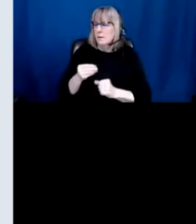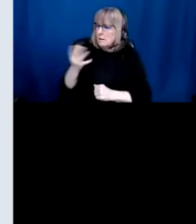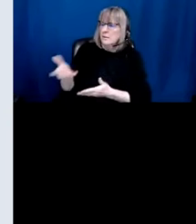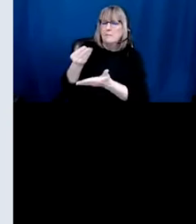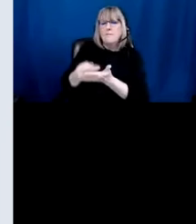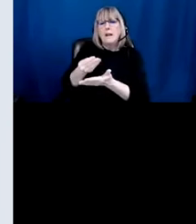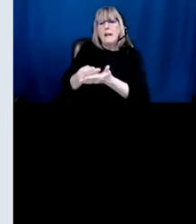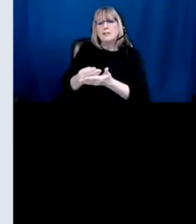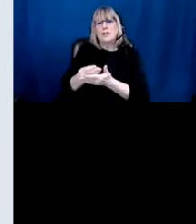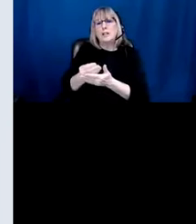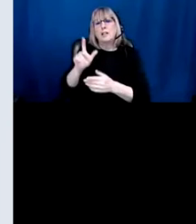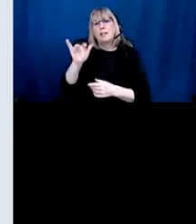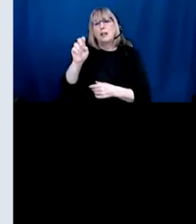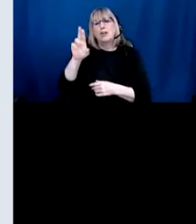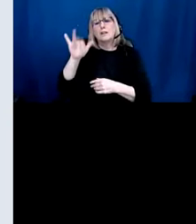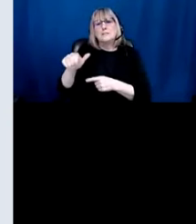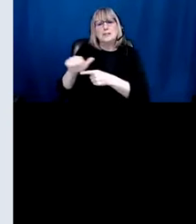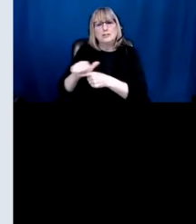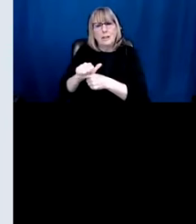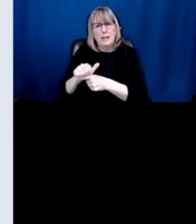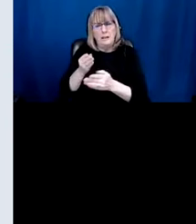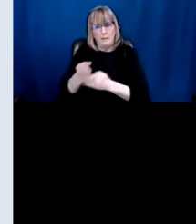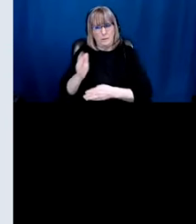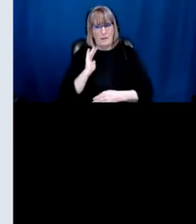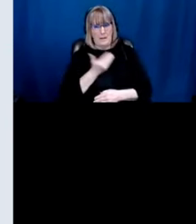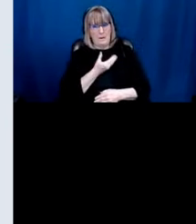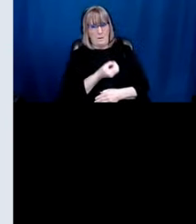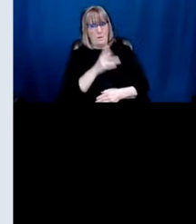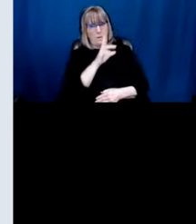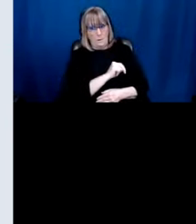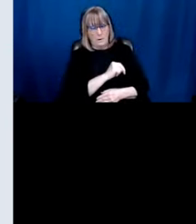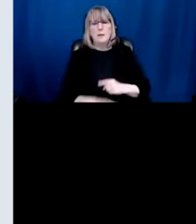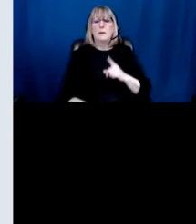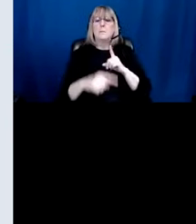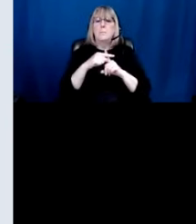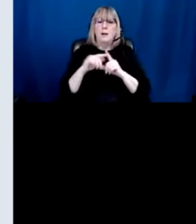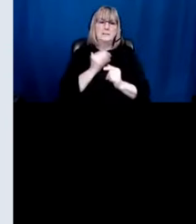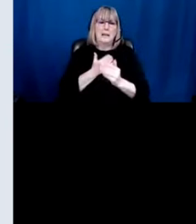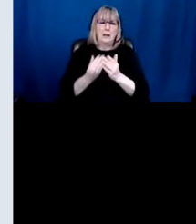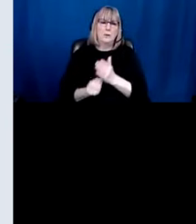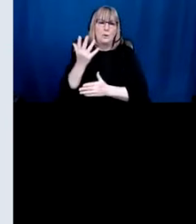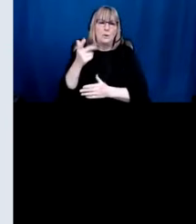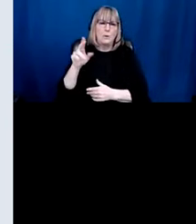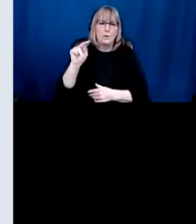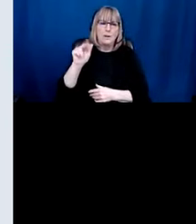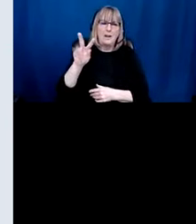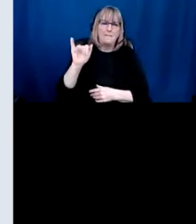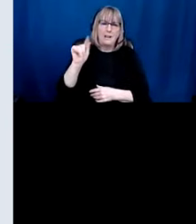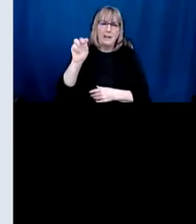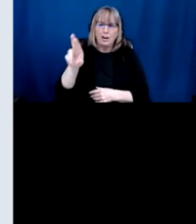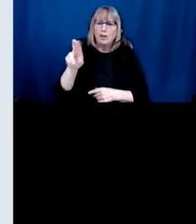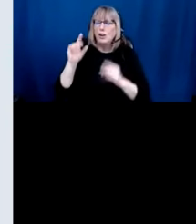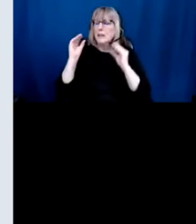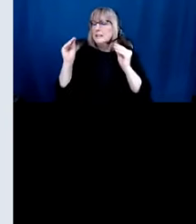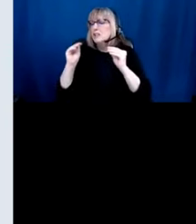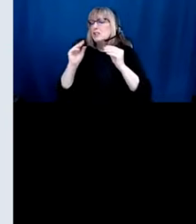To all of our employees through our own training as well as with our Grow Navigator to teach the basics of